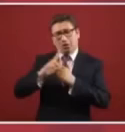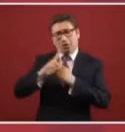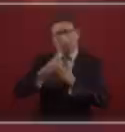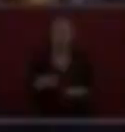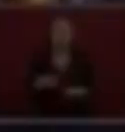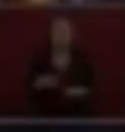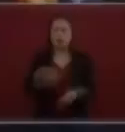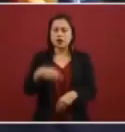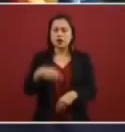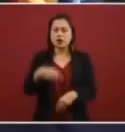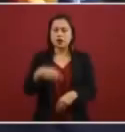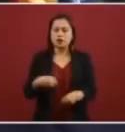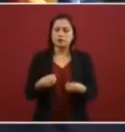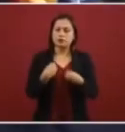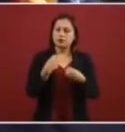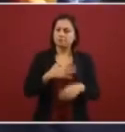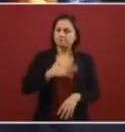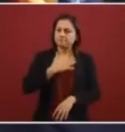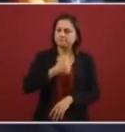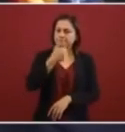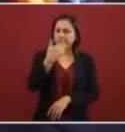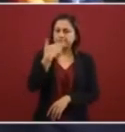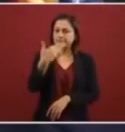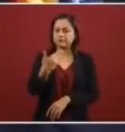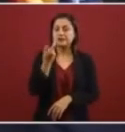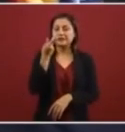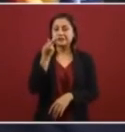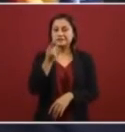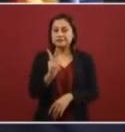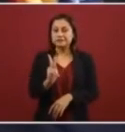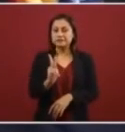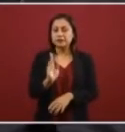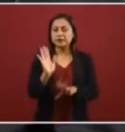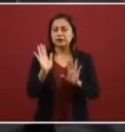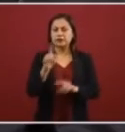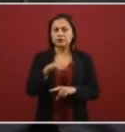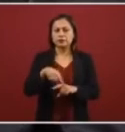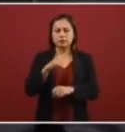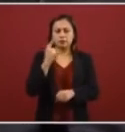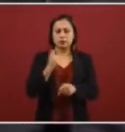question. Están teniendo menos gasto. Pues tengo